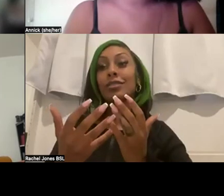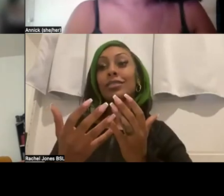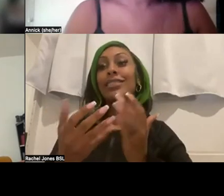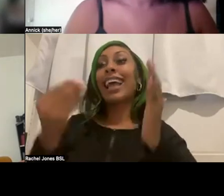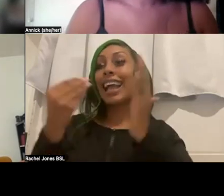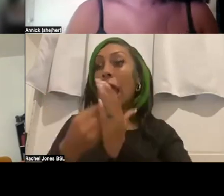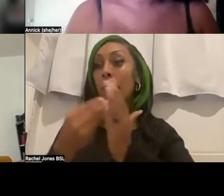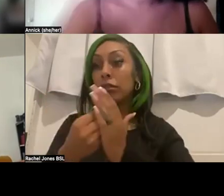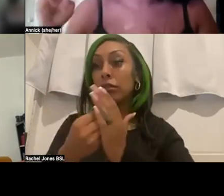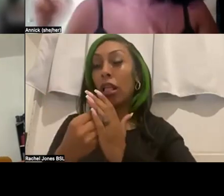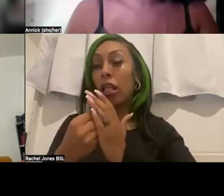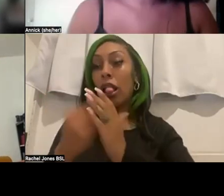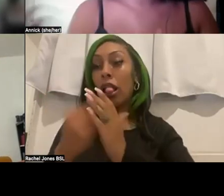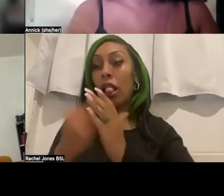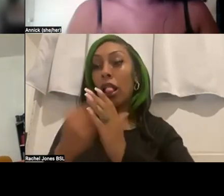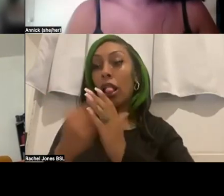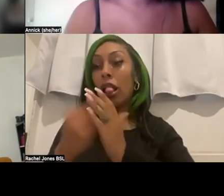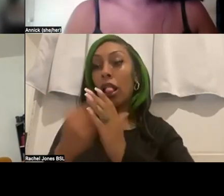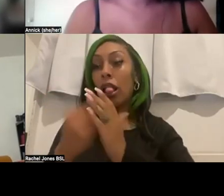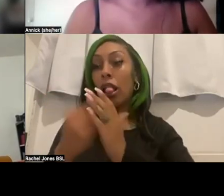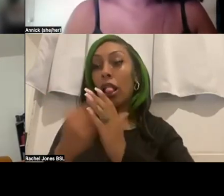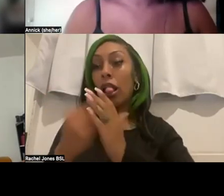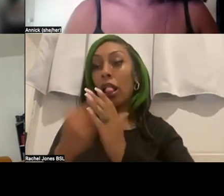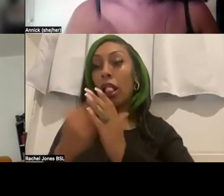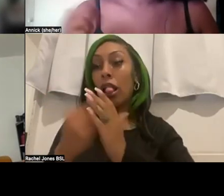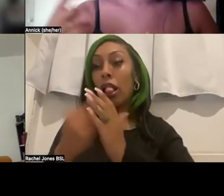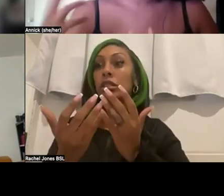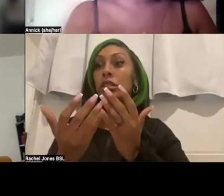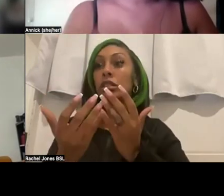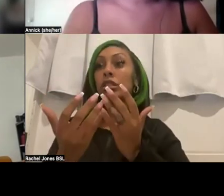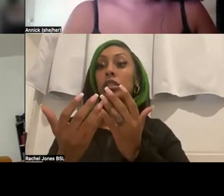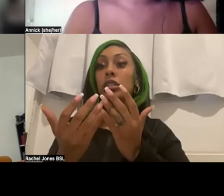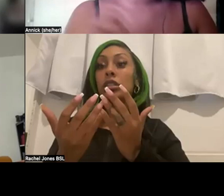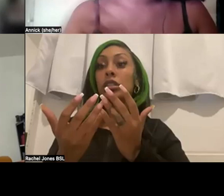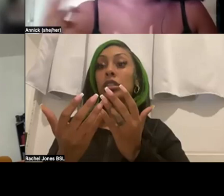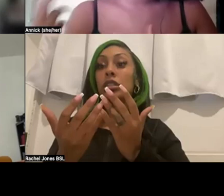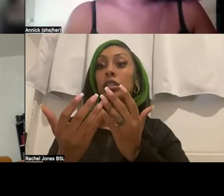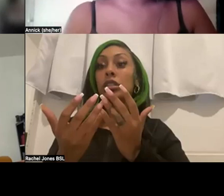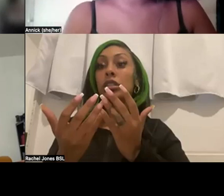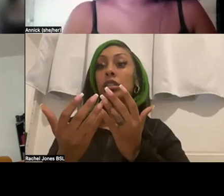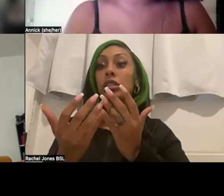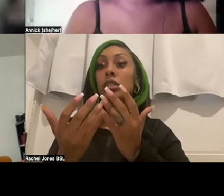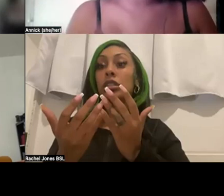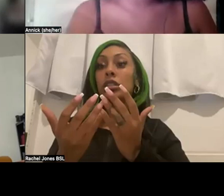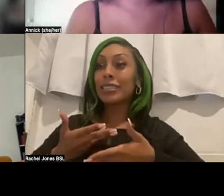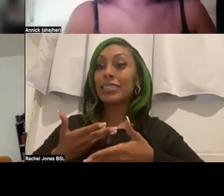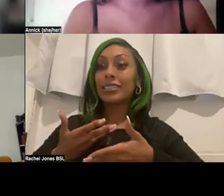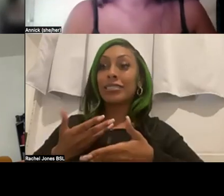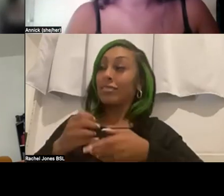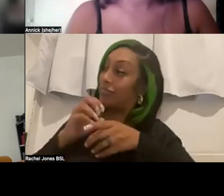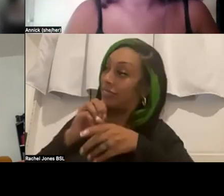world, the world of social businesses, for example, that have a very strong influence on the fundraising world and on